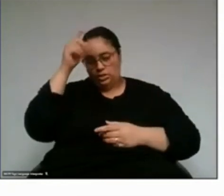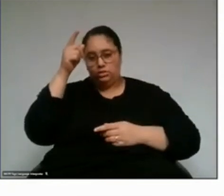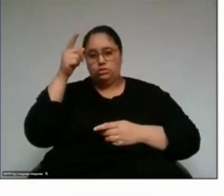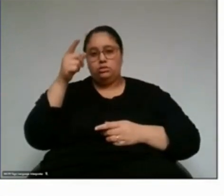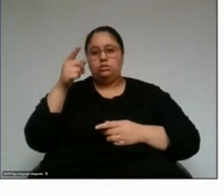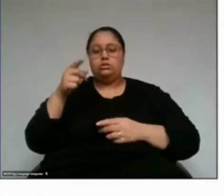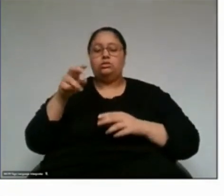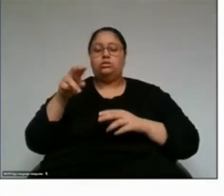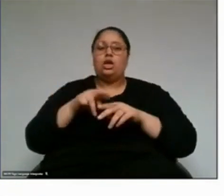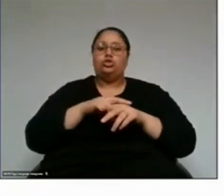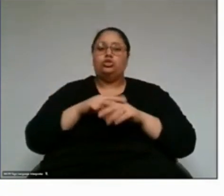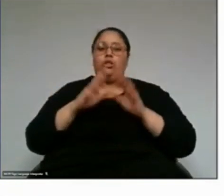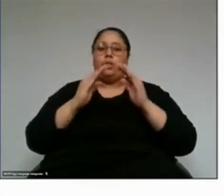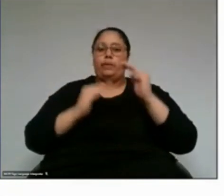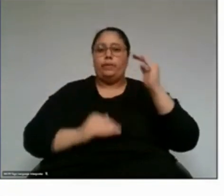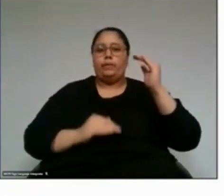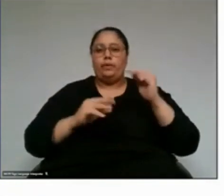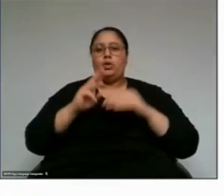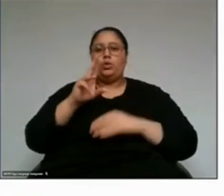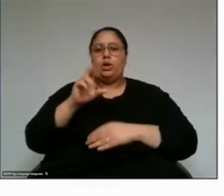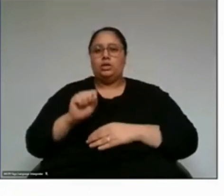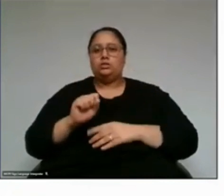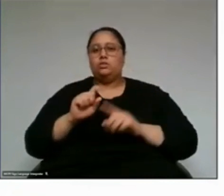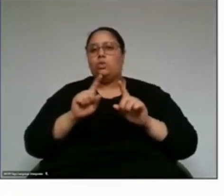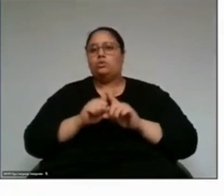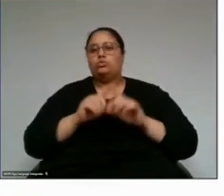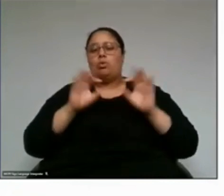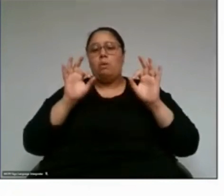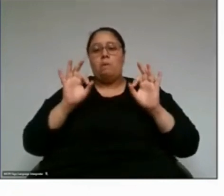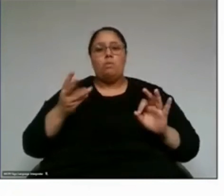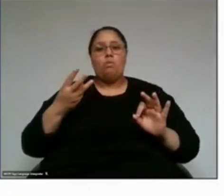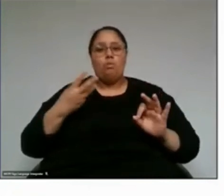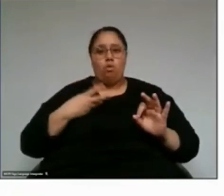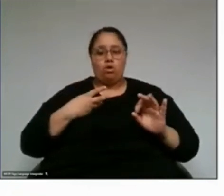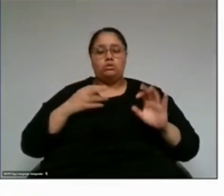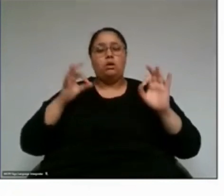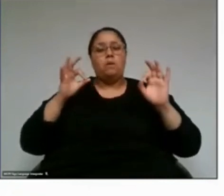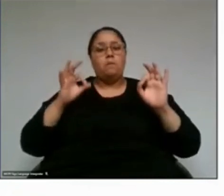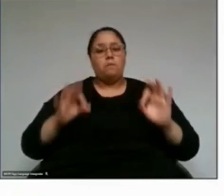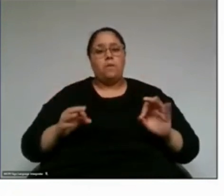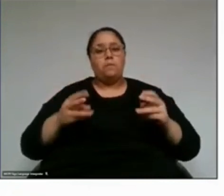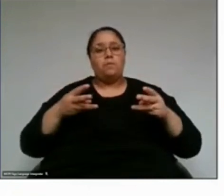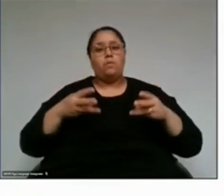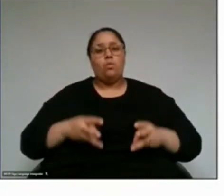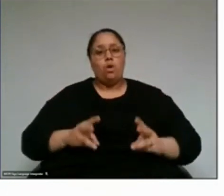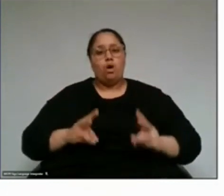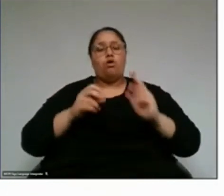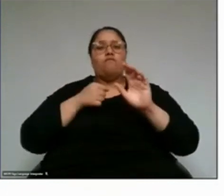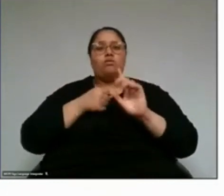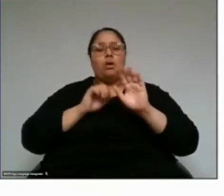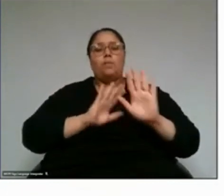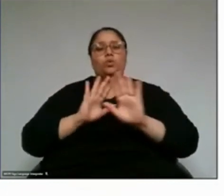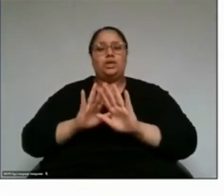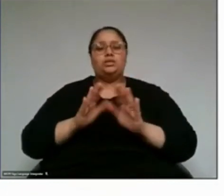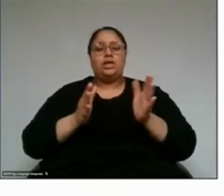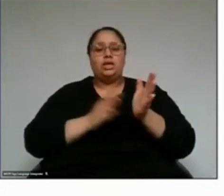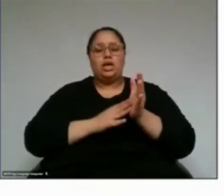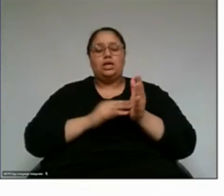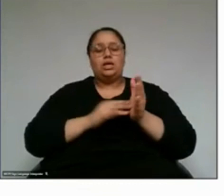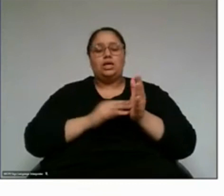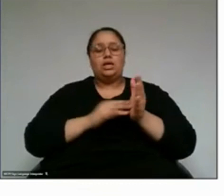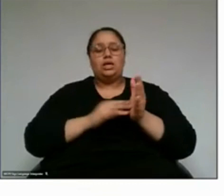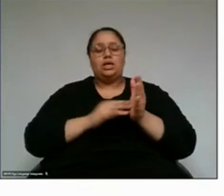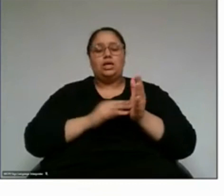racial inequality in the US, was appropriate. It was an appropriate form of protest against Israel's illegal